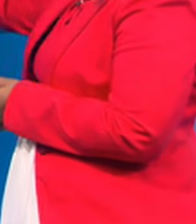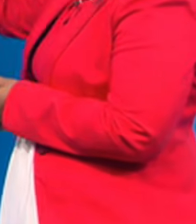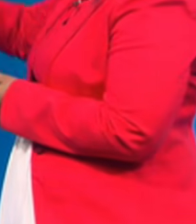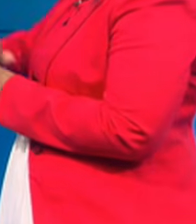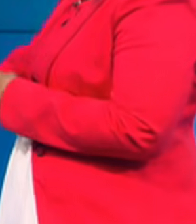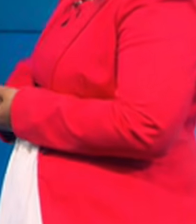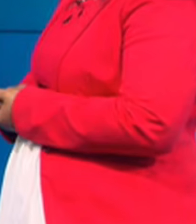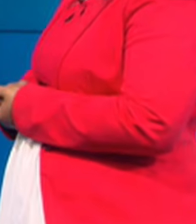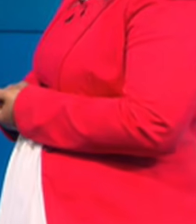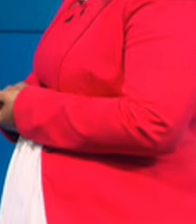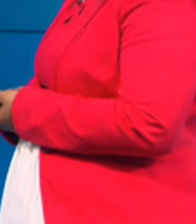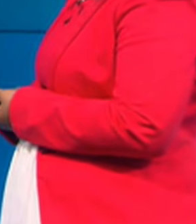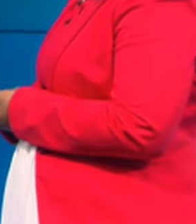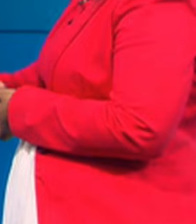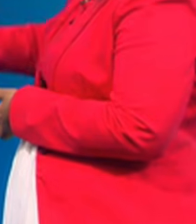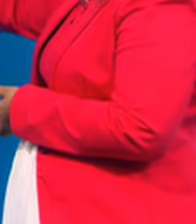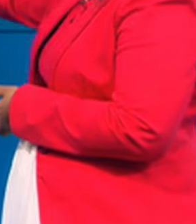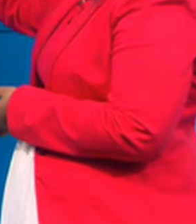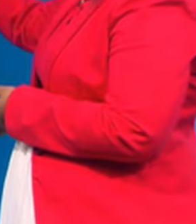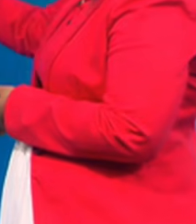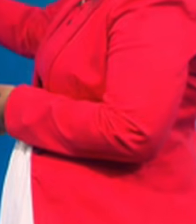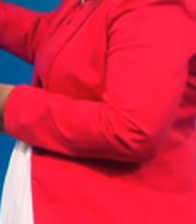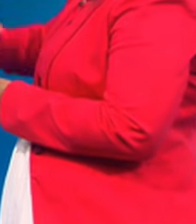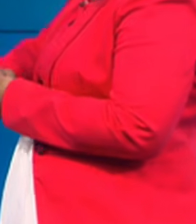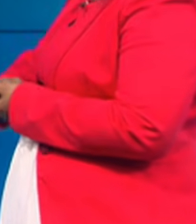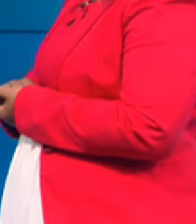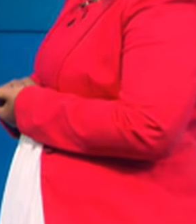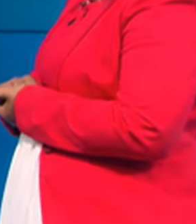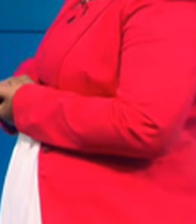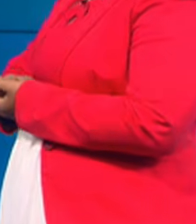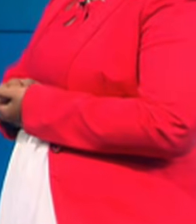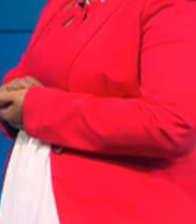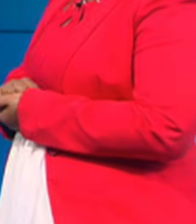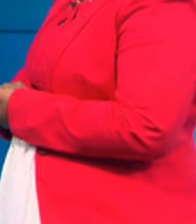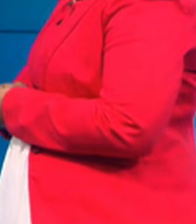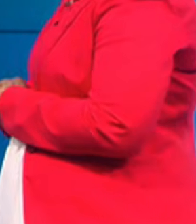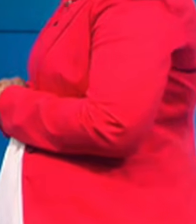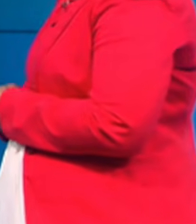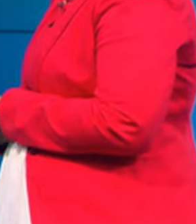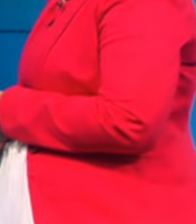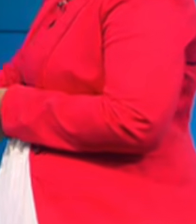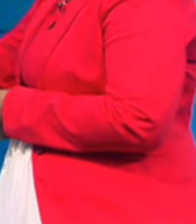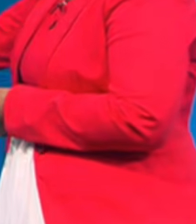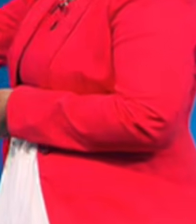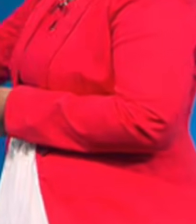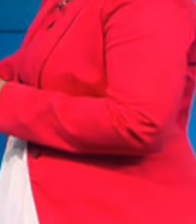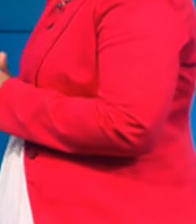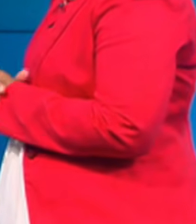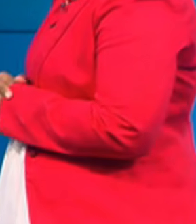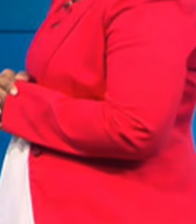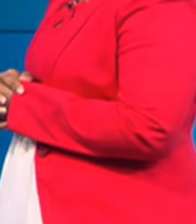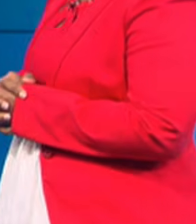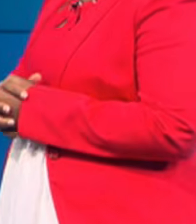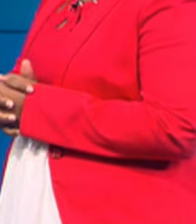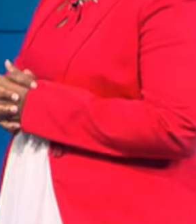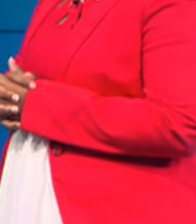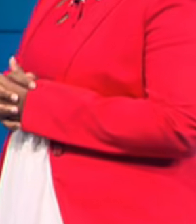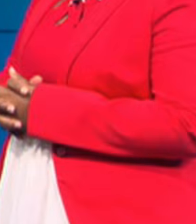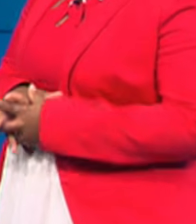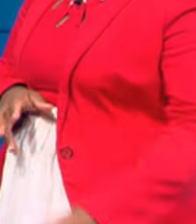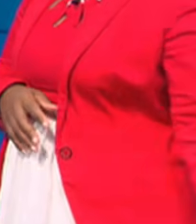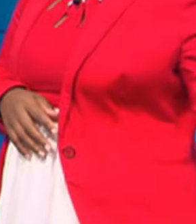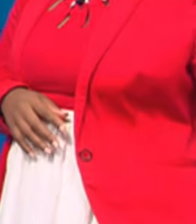le dipula tsa matla ka dibe ka kwa province ya North West le dikarolo dingwe tsa province ya Pretoria ya Gauteng mme go tsibosiwa fa go tla nna le